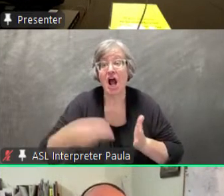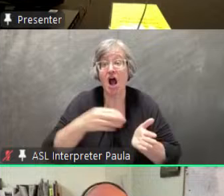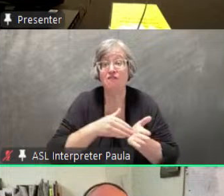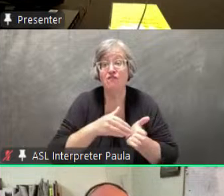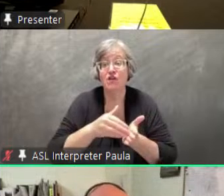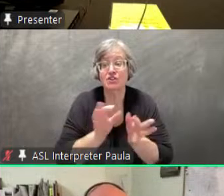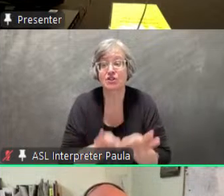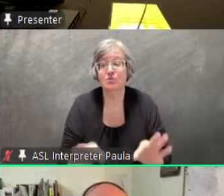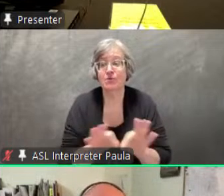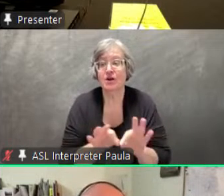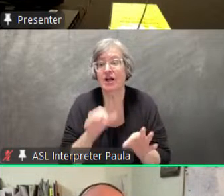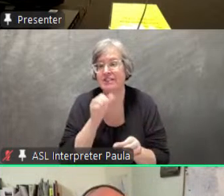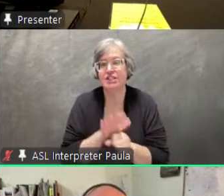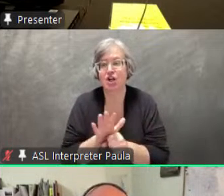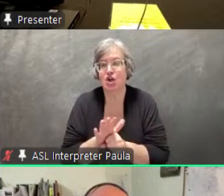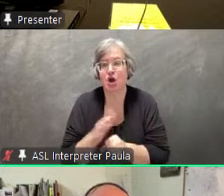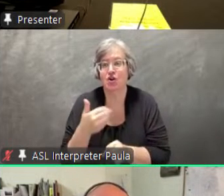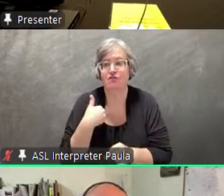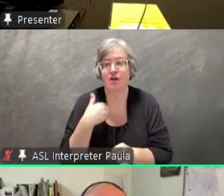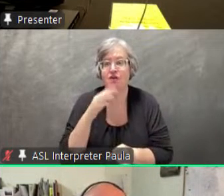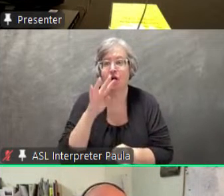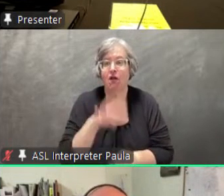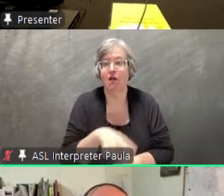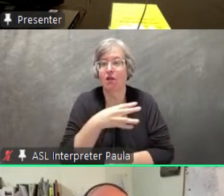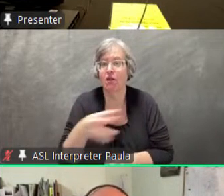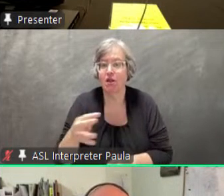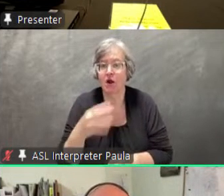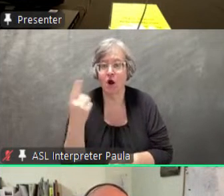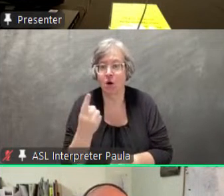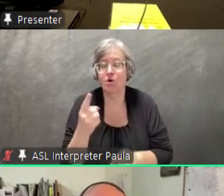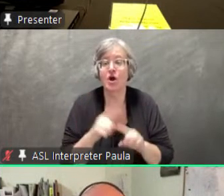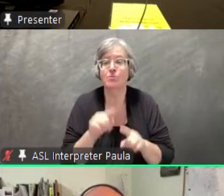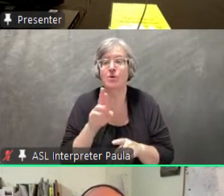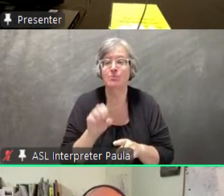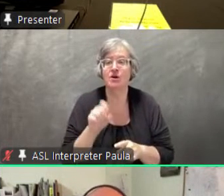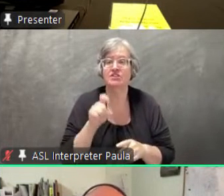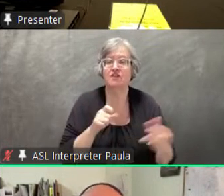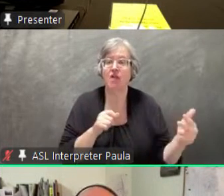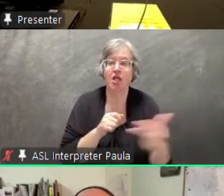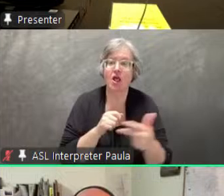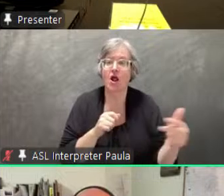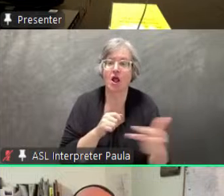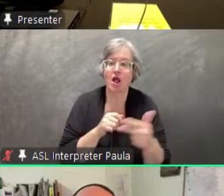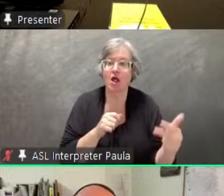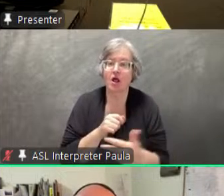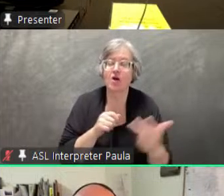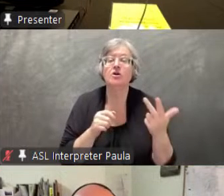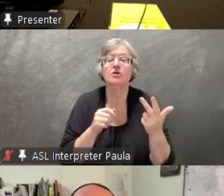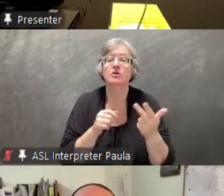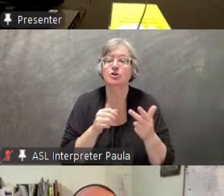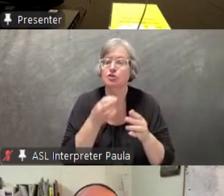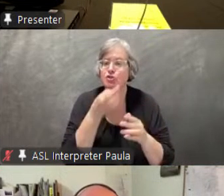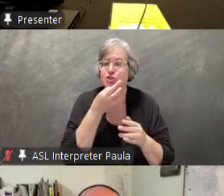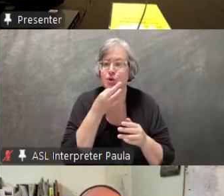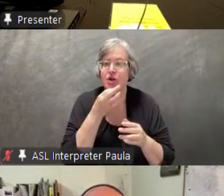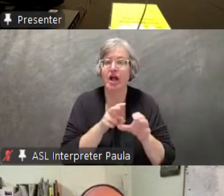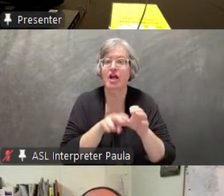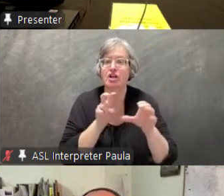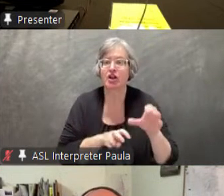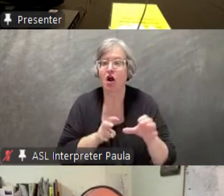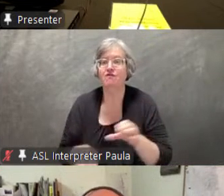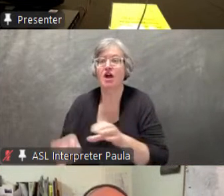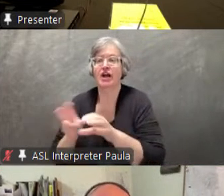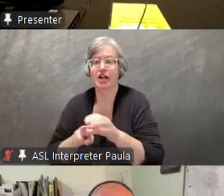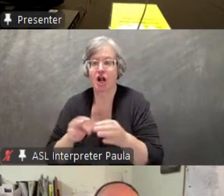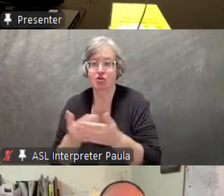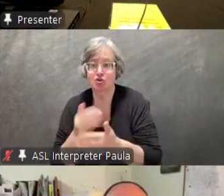not enough to have a grid pattern of lines on the maps. The buses have to be coming soon so that the transfer is fast. And that's what makes the